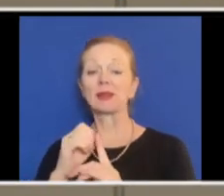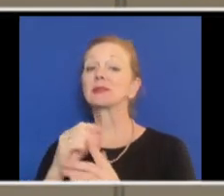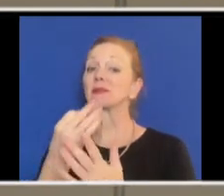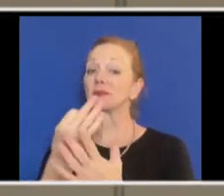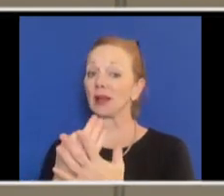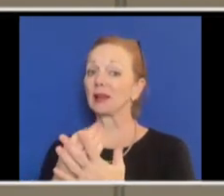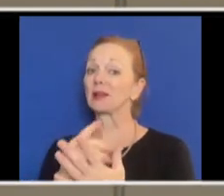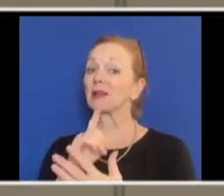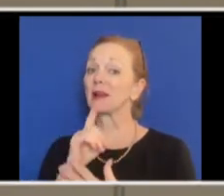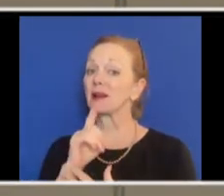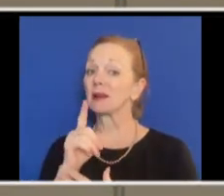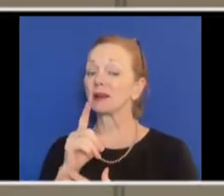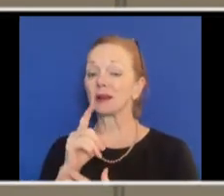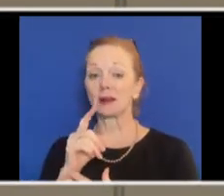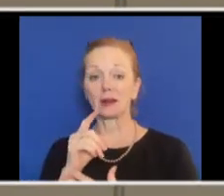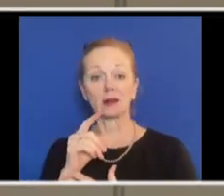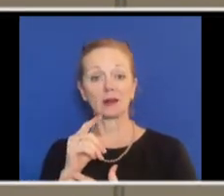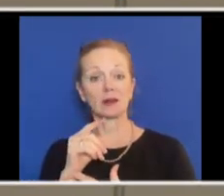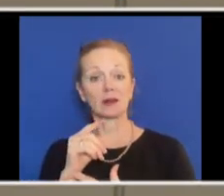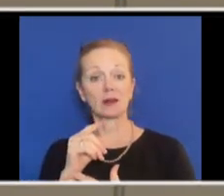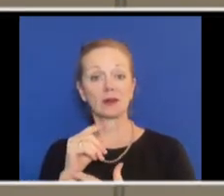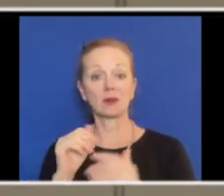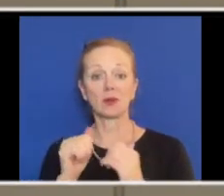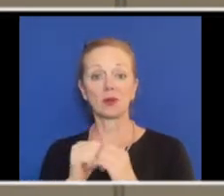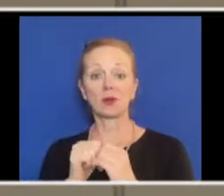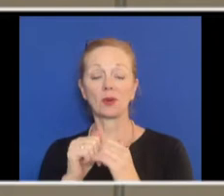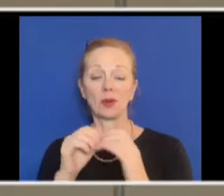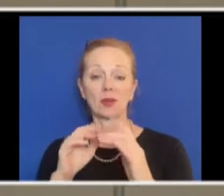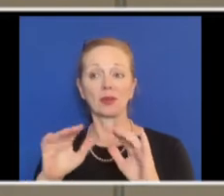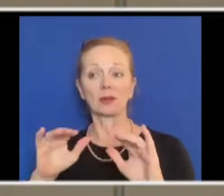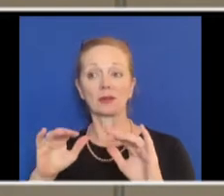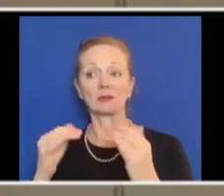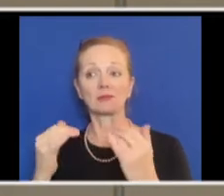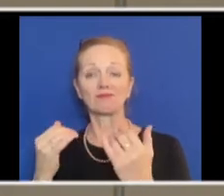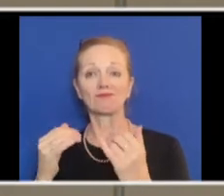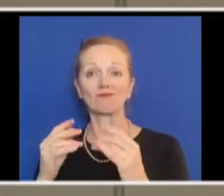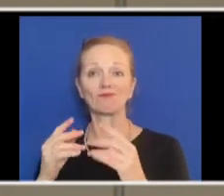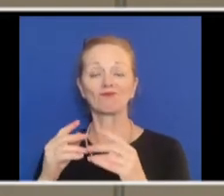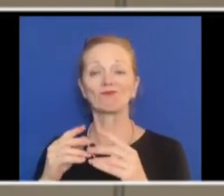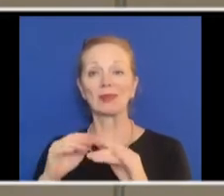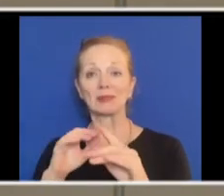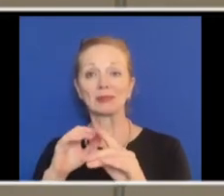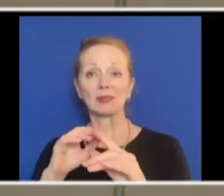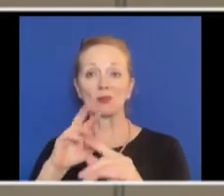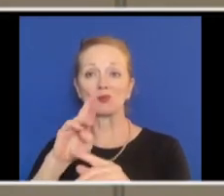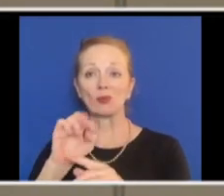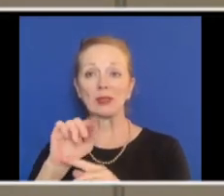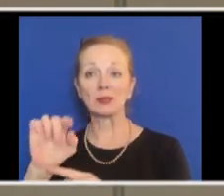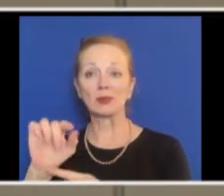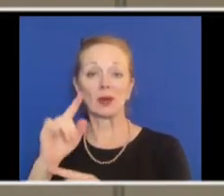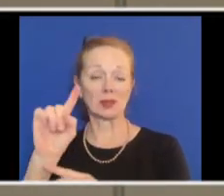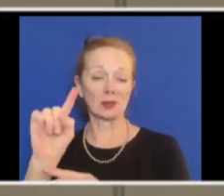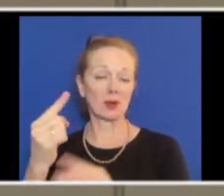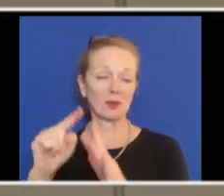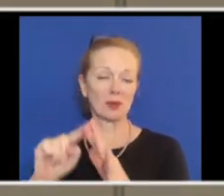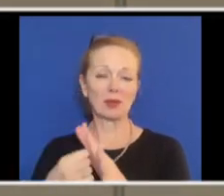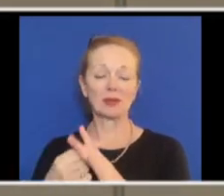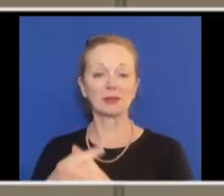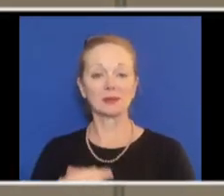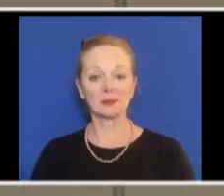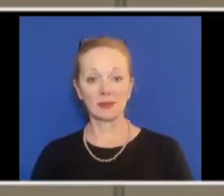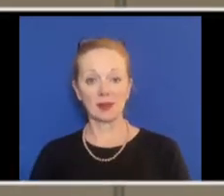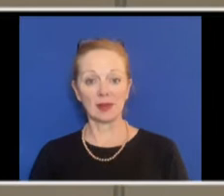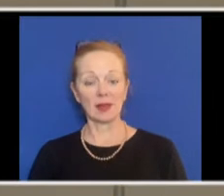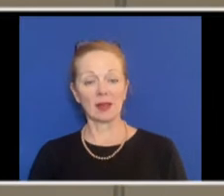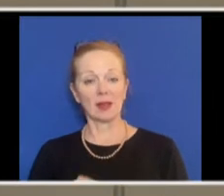they are here with this conditional rezoning in the first place is the